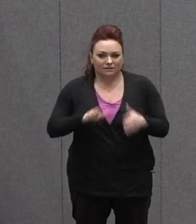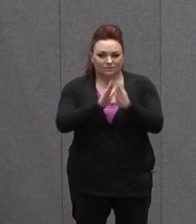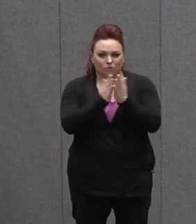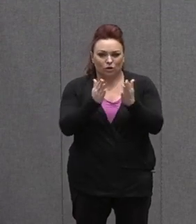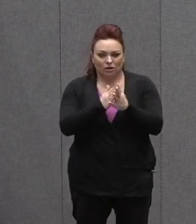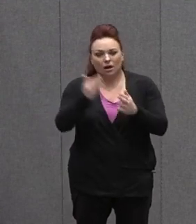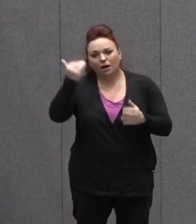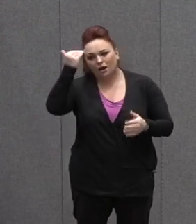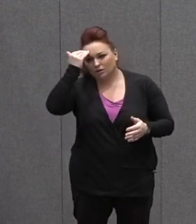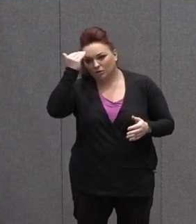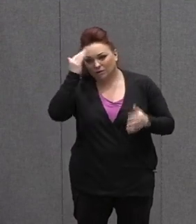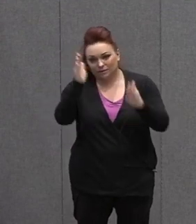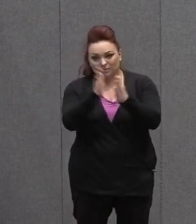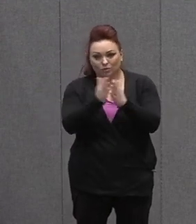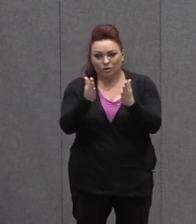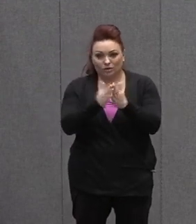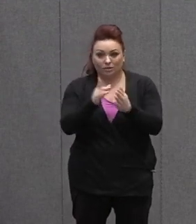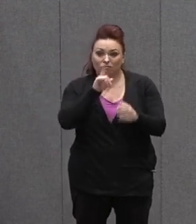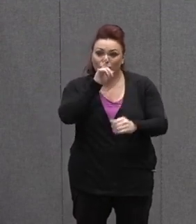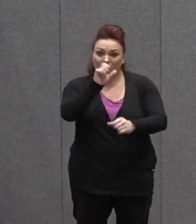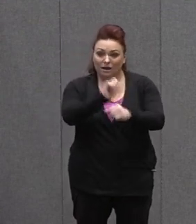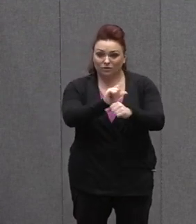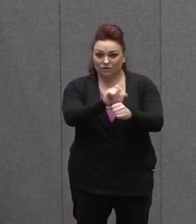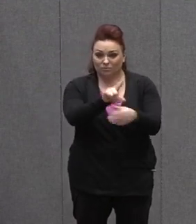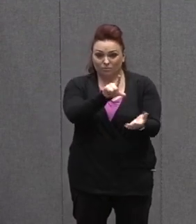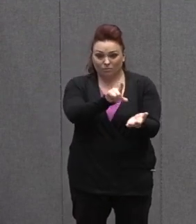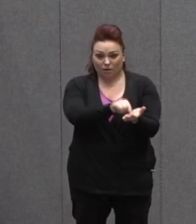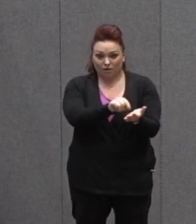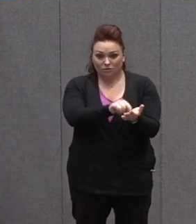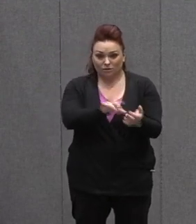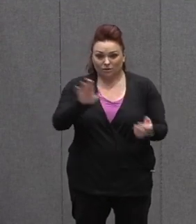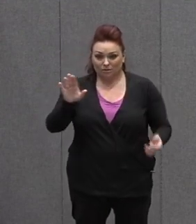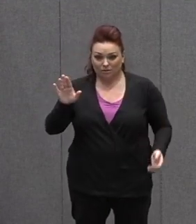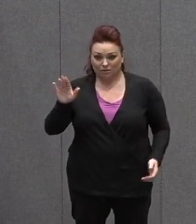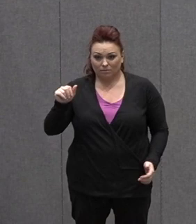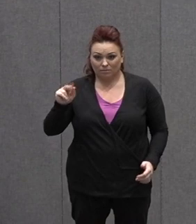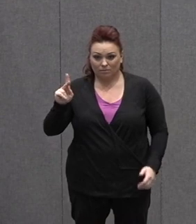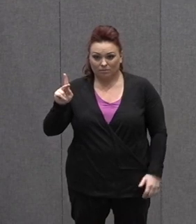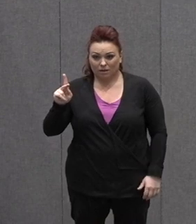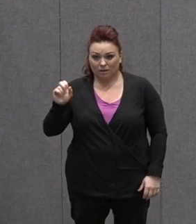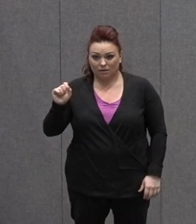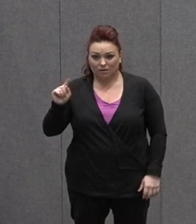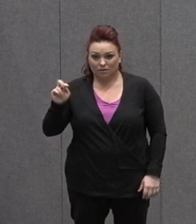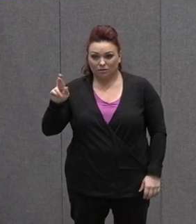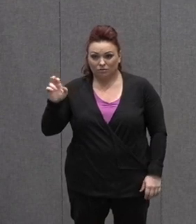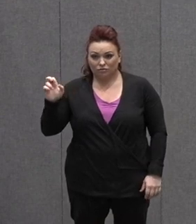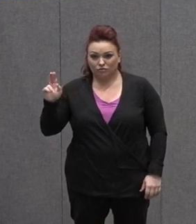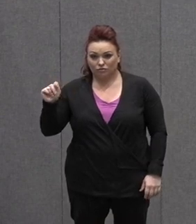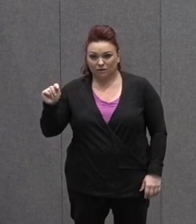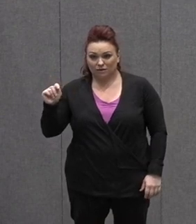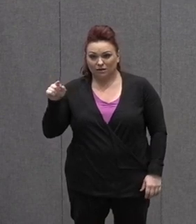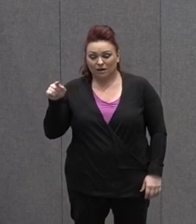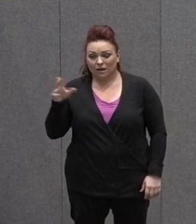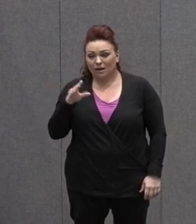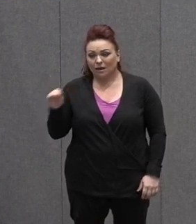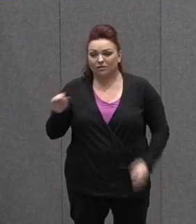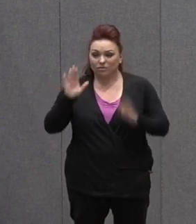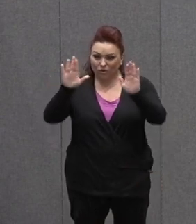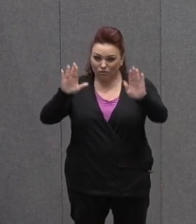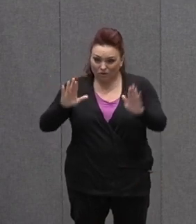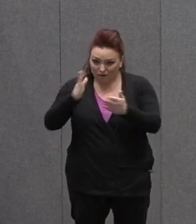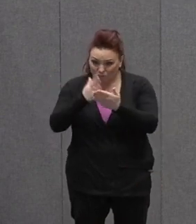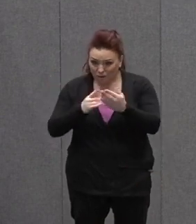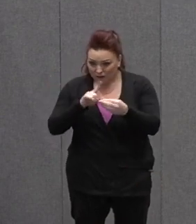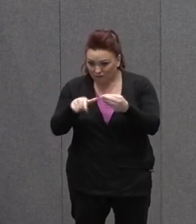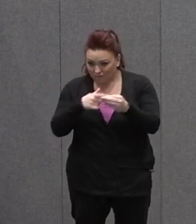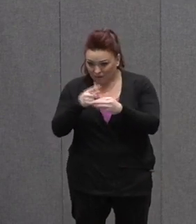I know. This book was actually published by Bank Street. And the great part